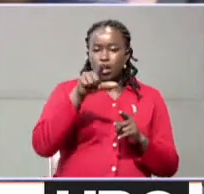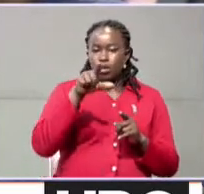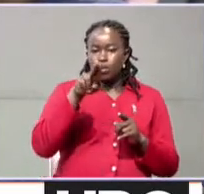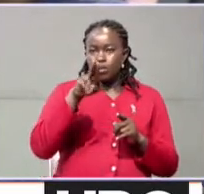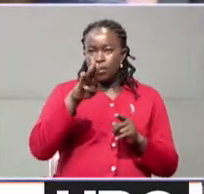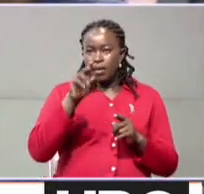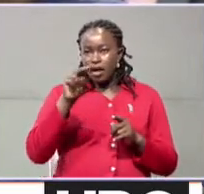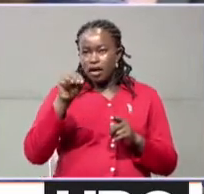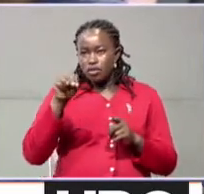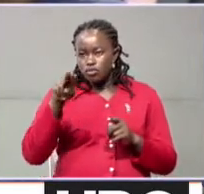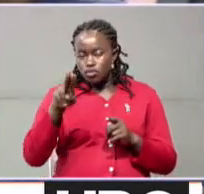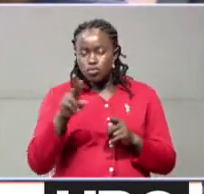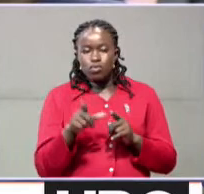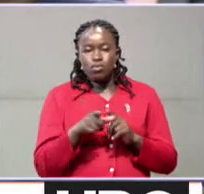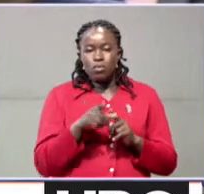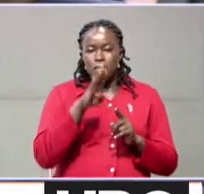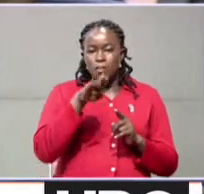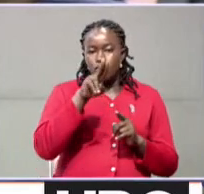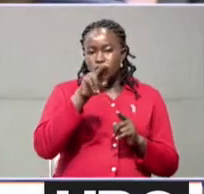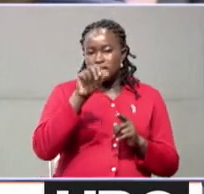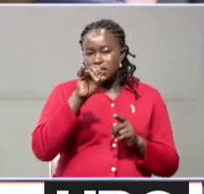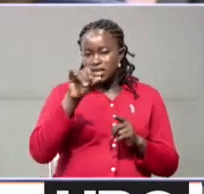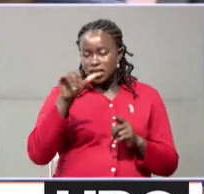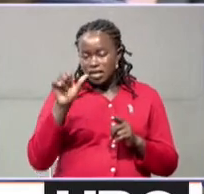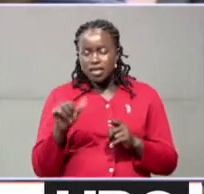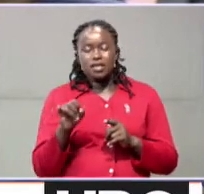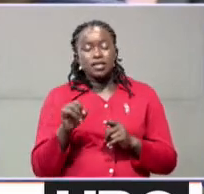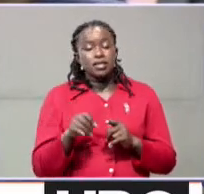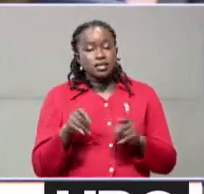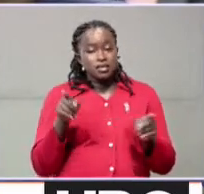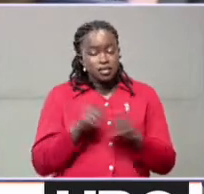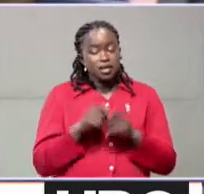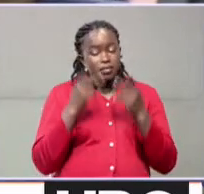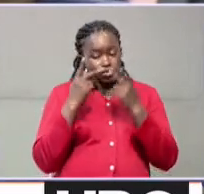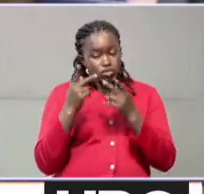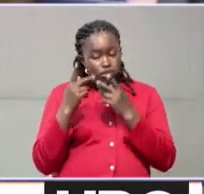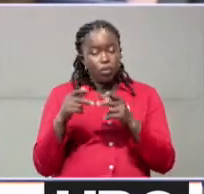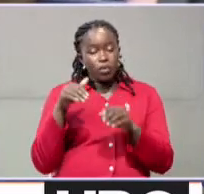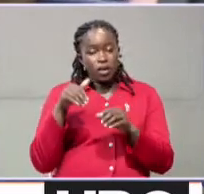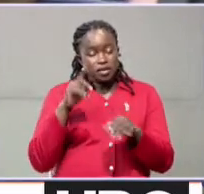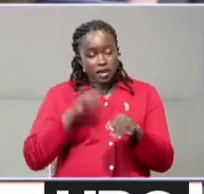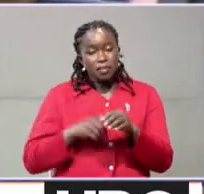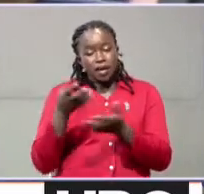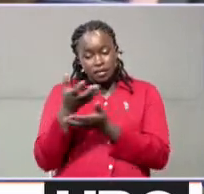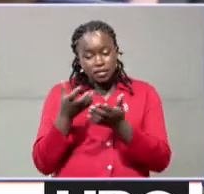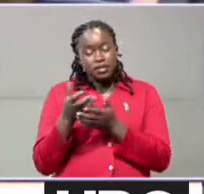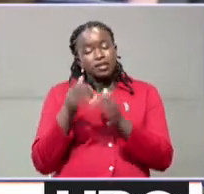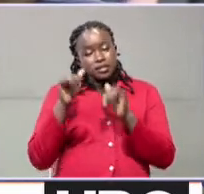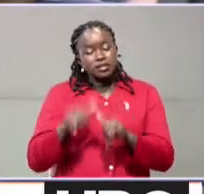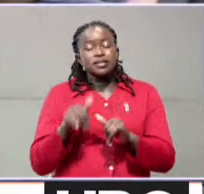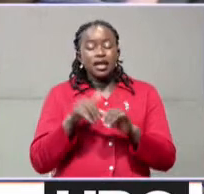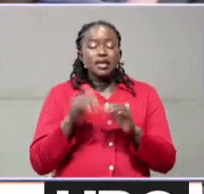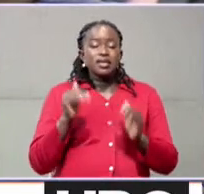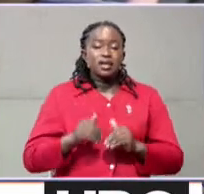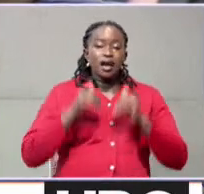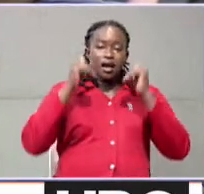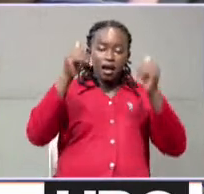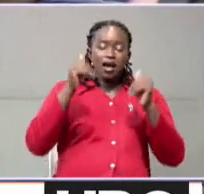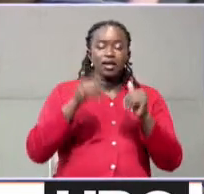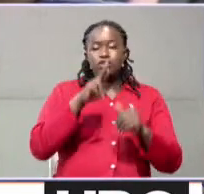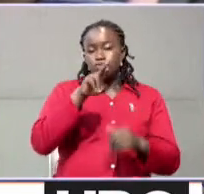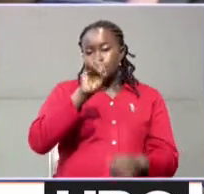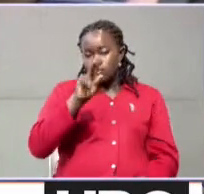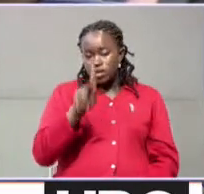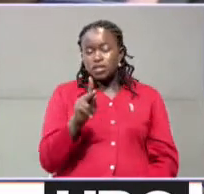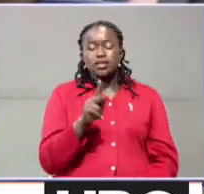we also identified during the assessment to be leaving high risk to be living under high risk